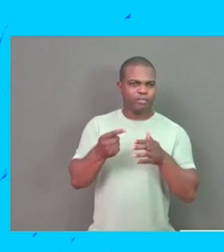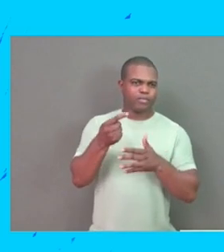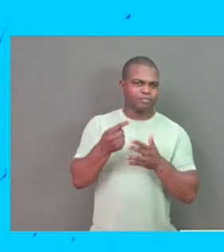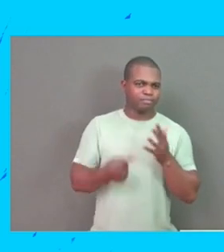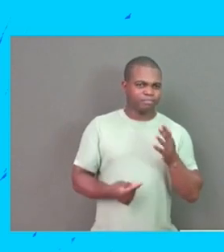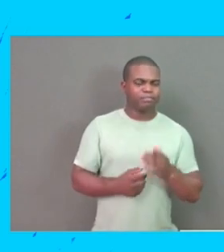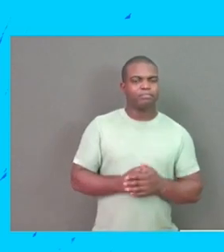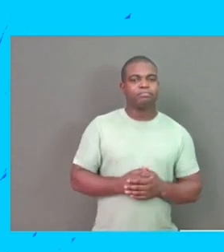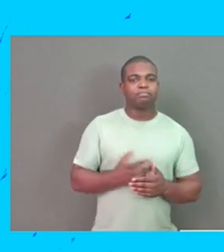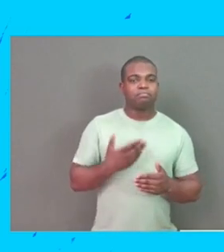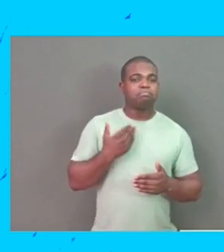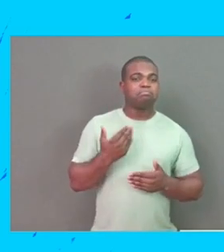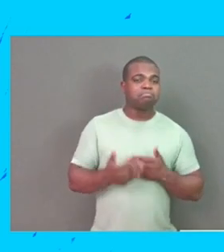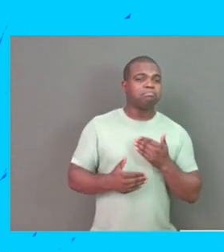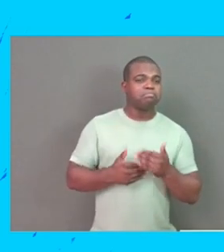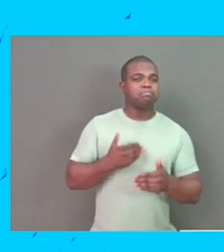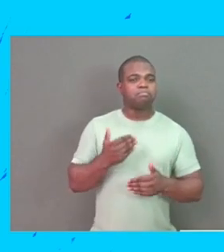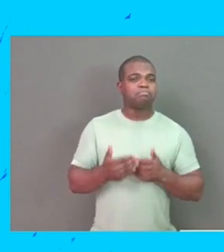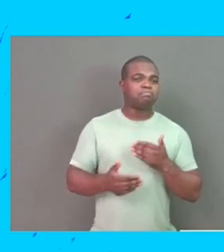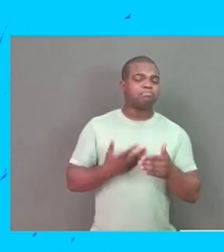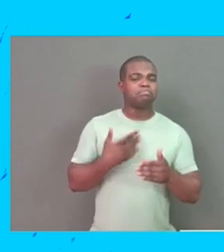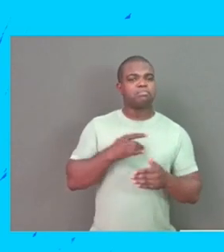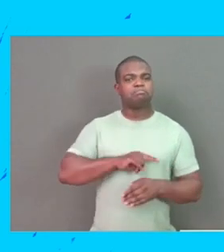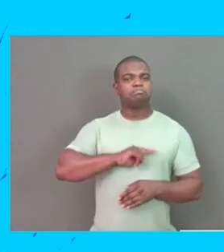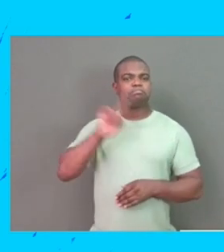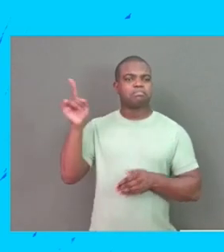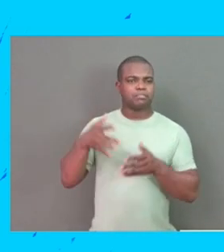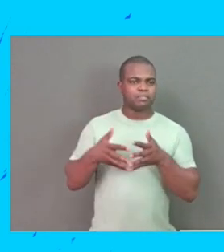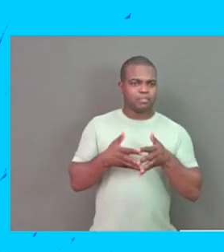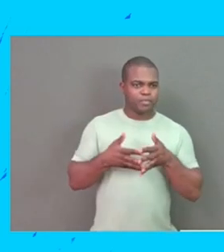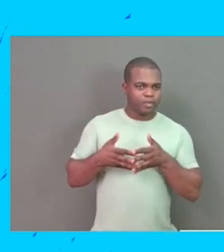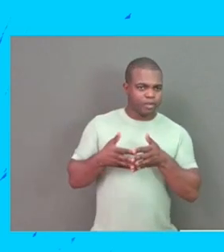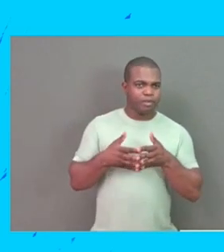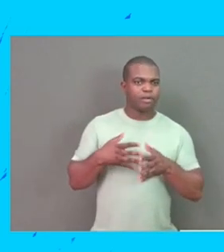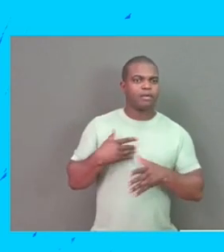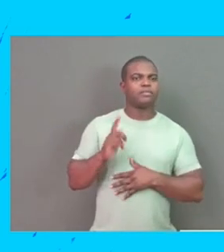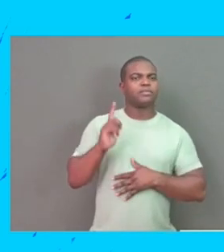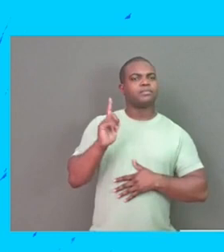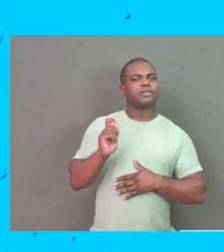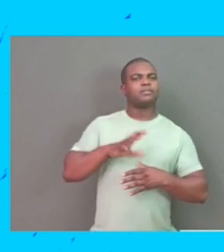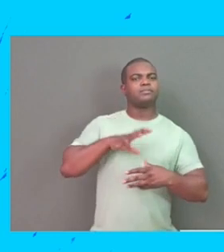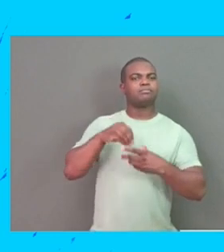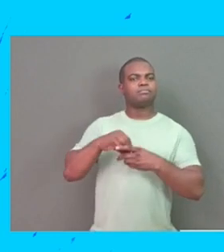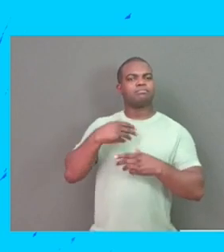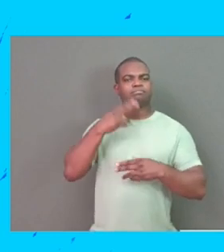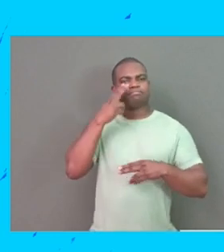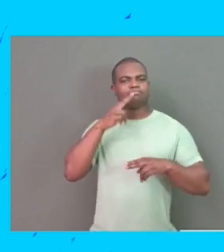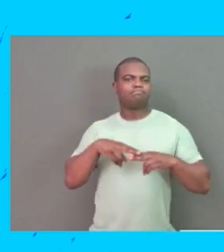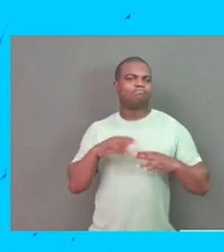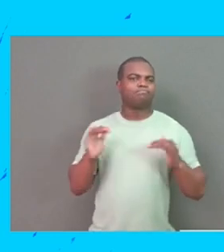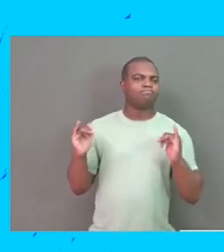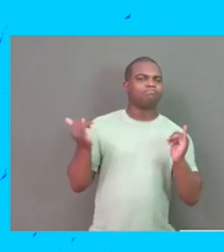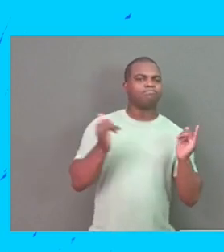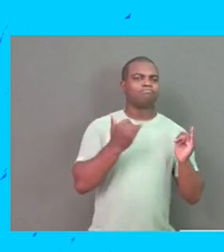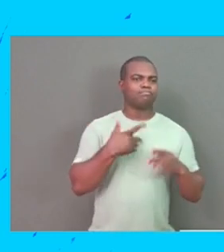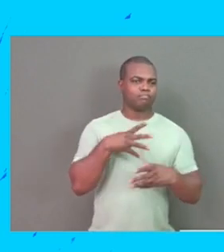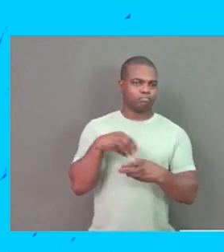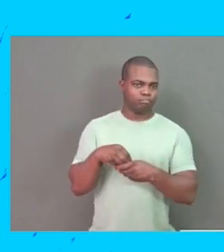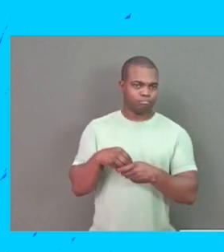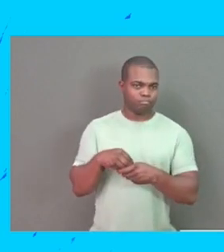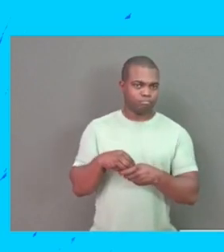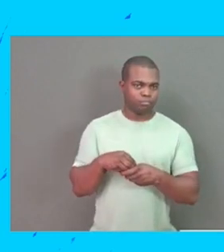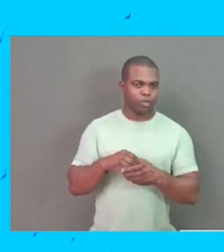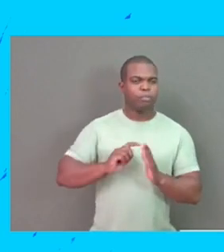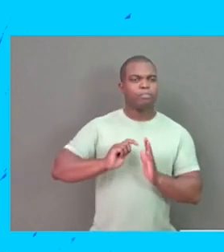States and started a career in entertainment, in MTV, Project Runway, and a bunch of other shows that are music and fashion